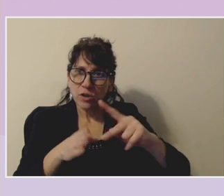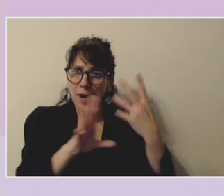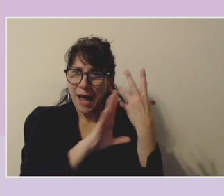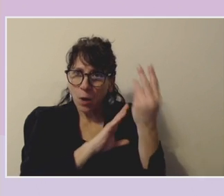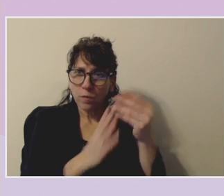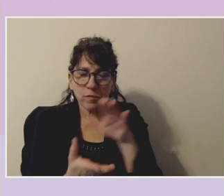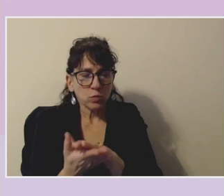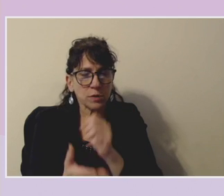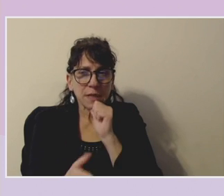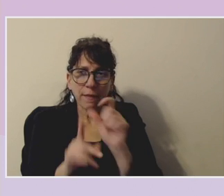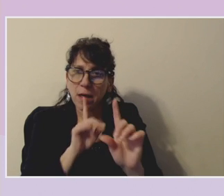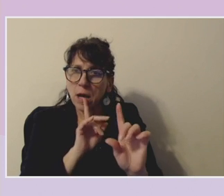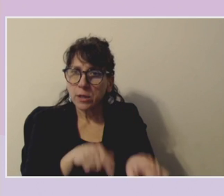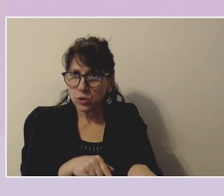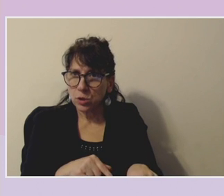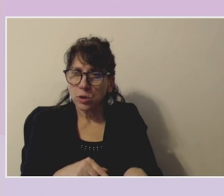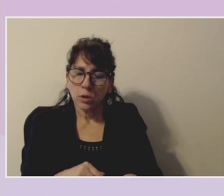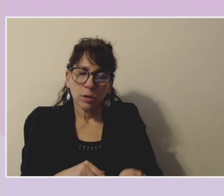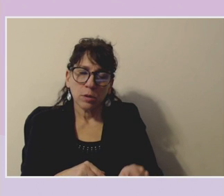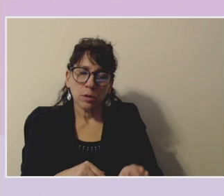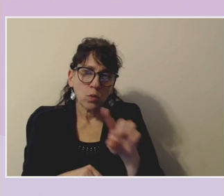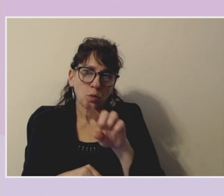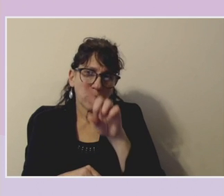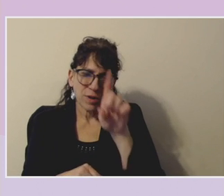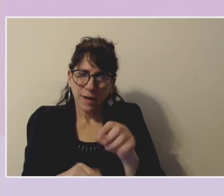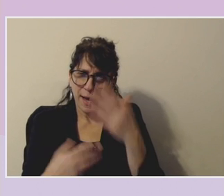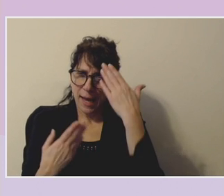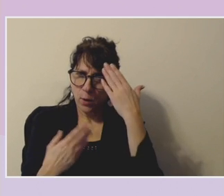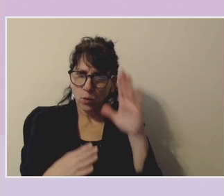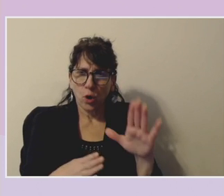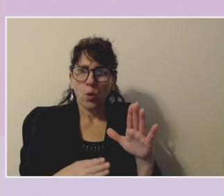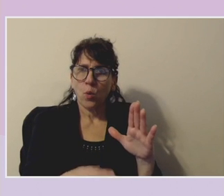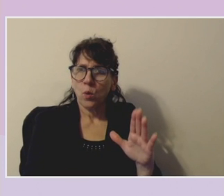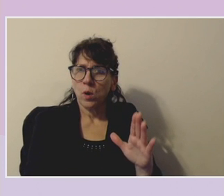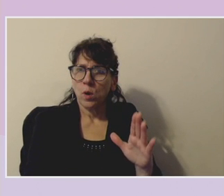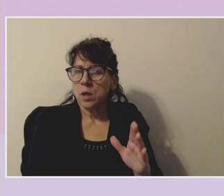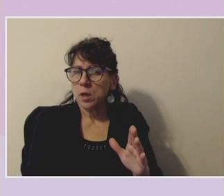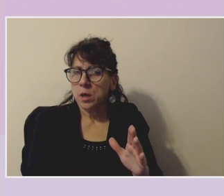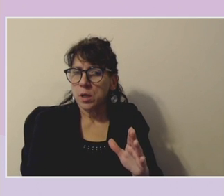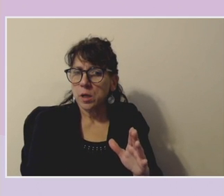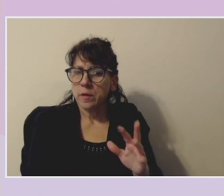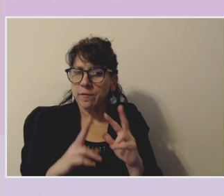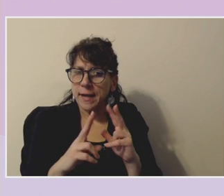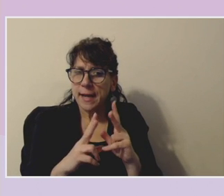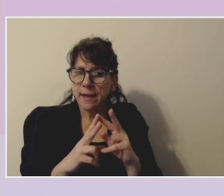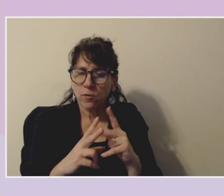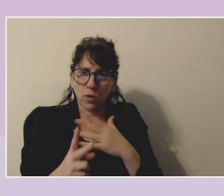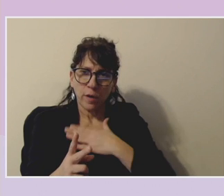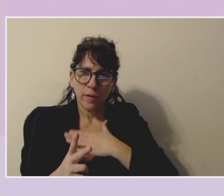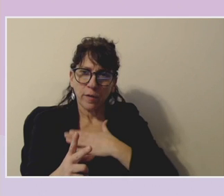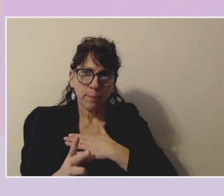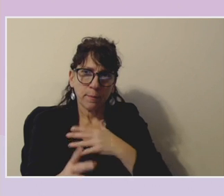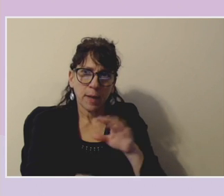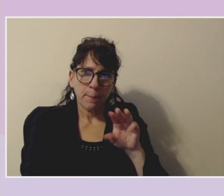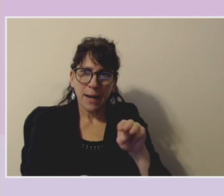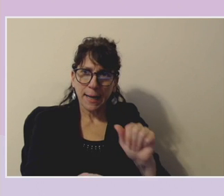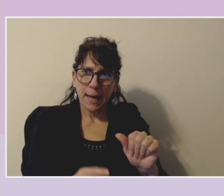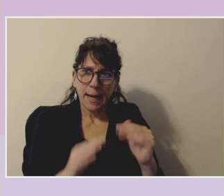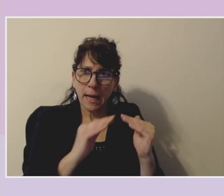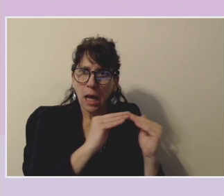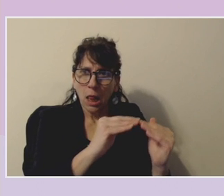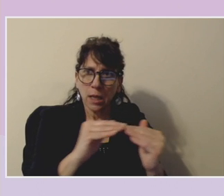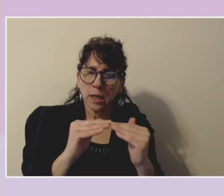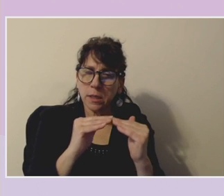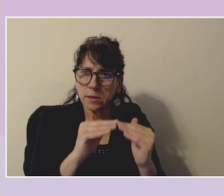answer. So this question of, and I don't know if either of my Medicaid colleagues